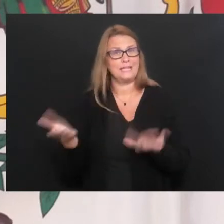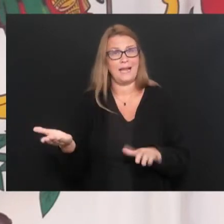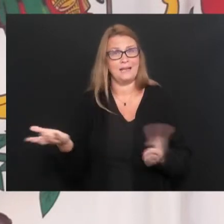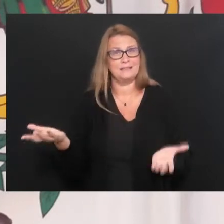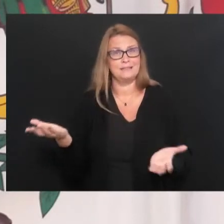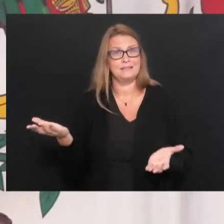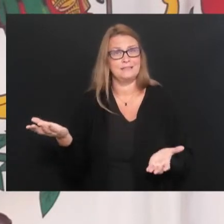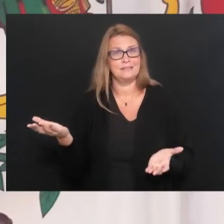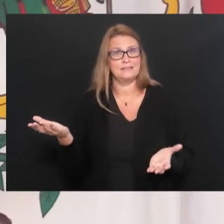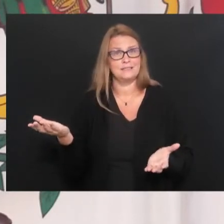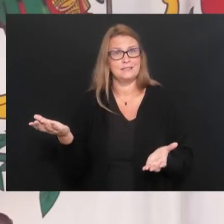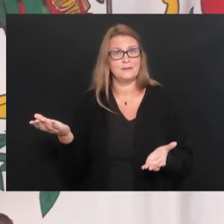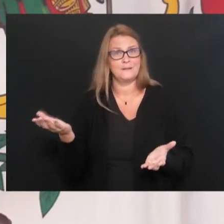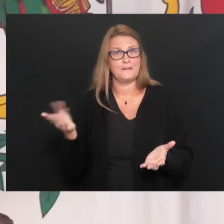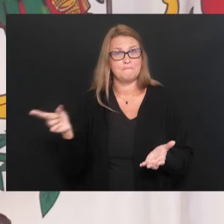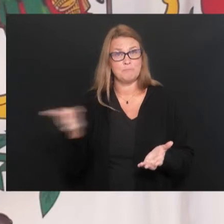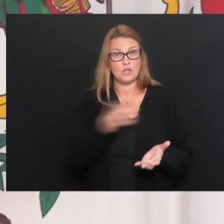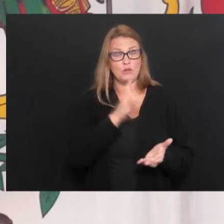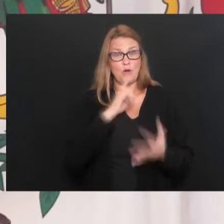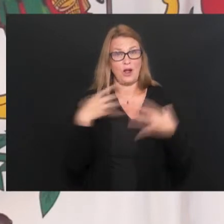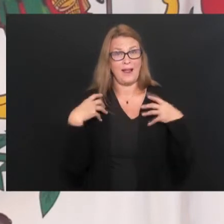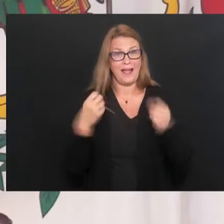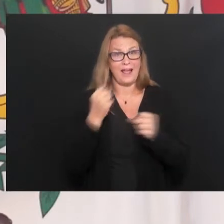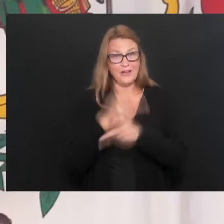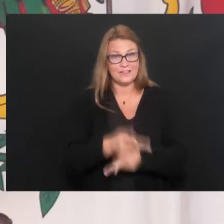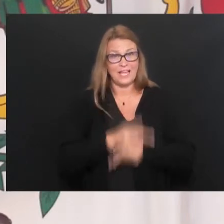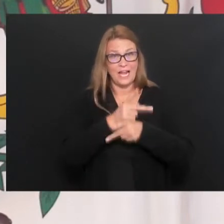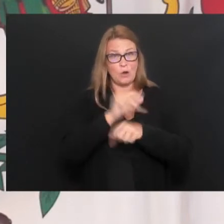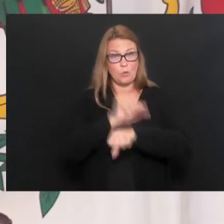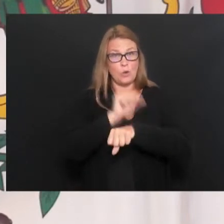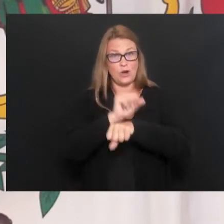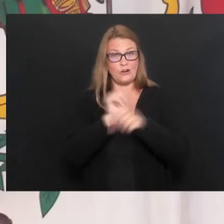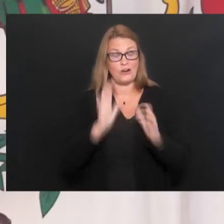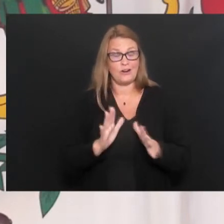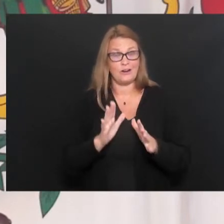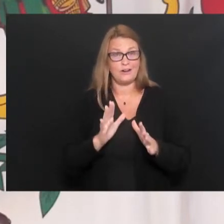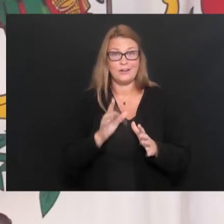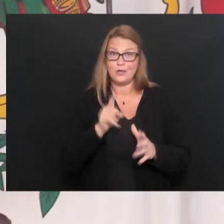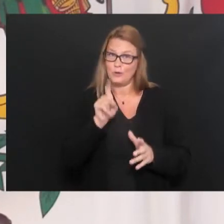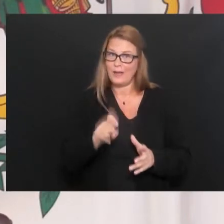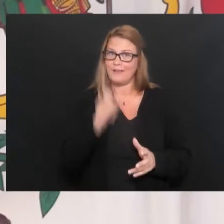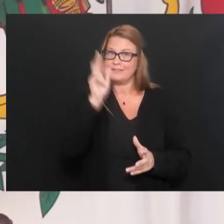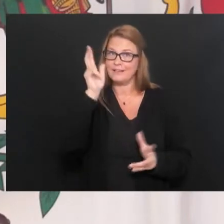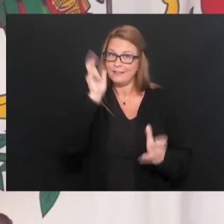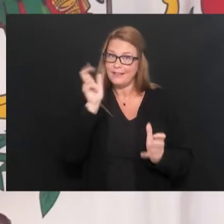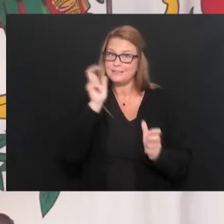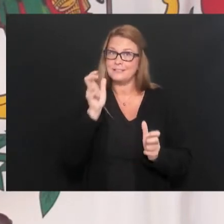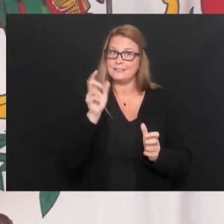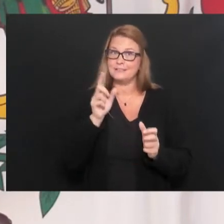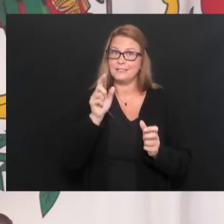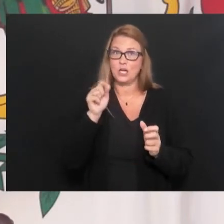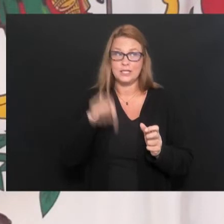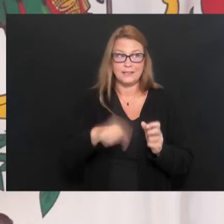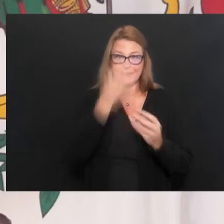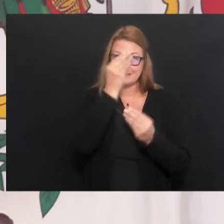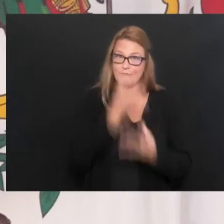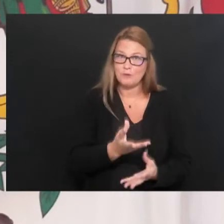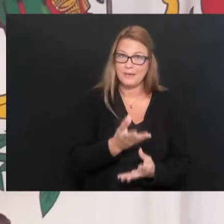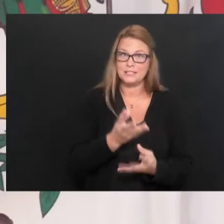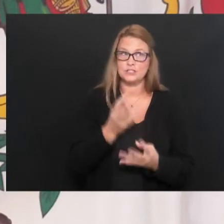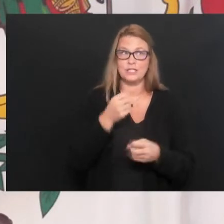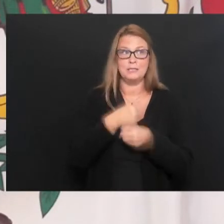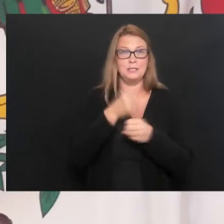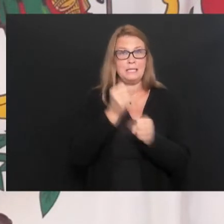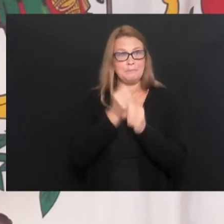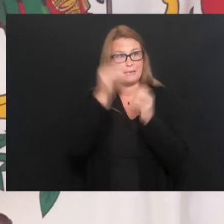dead. So if you're a healthcare worker, surely, to God above, you got to listen to this stuff. You got to make decisions. We